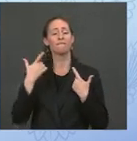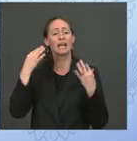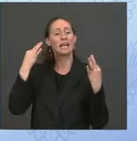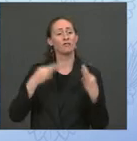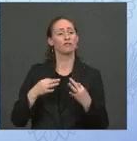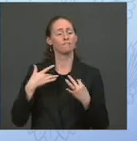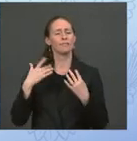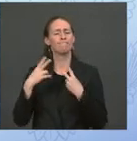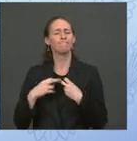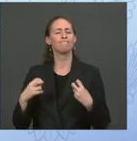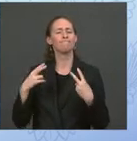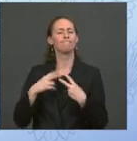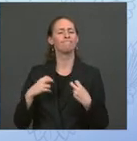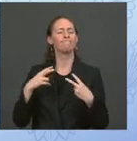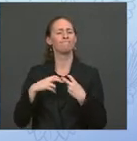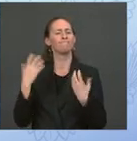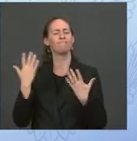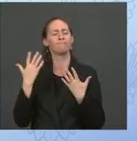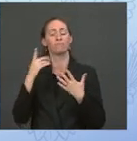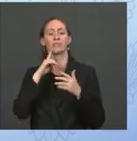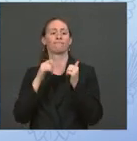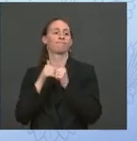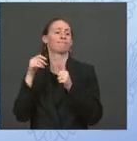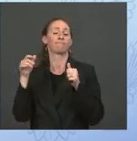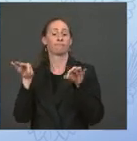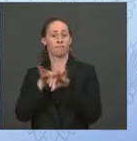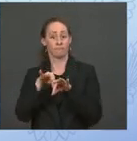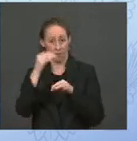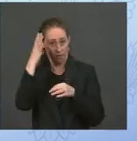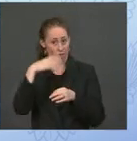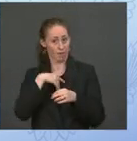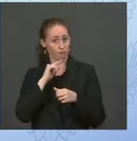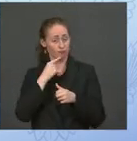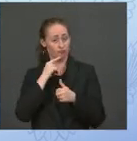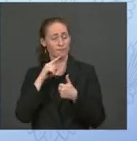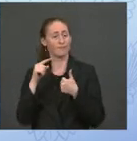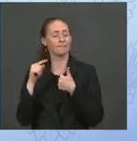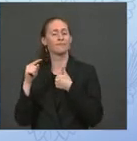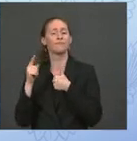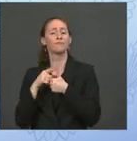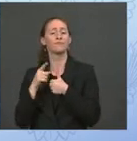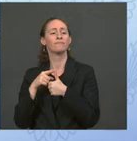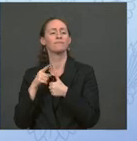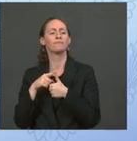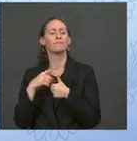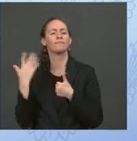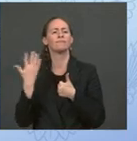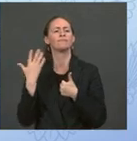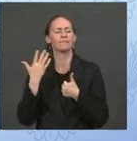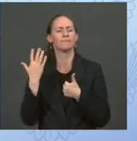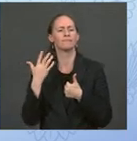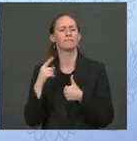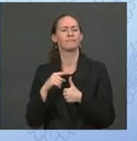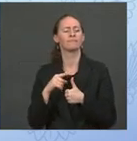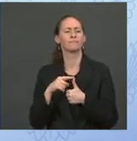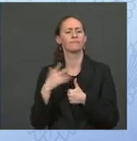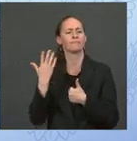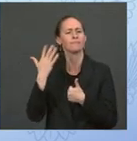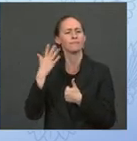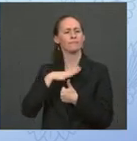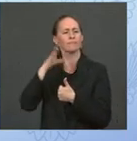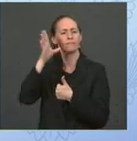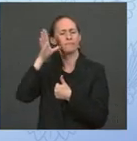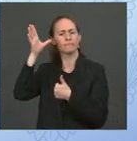myself three things, not a joke. What my dad and mom would think I should